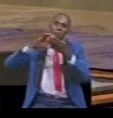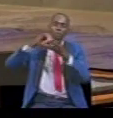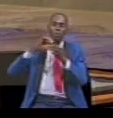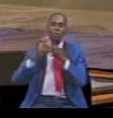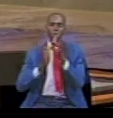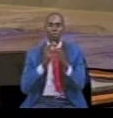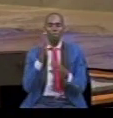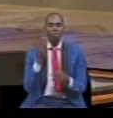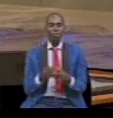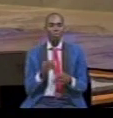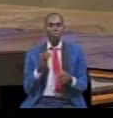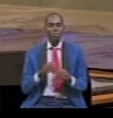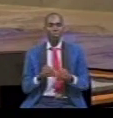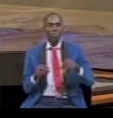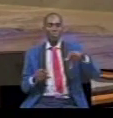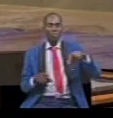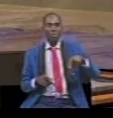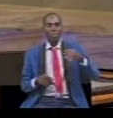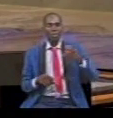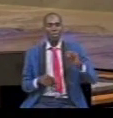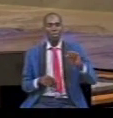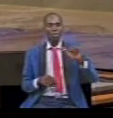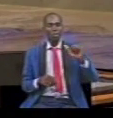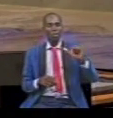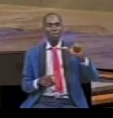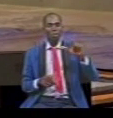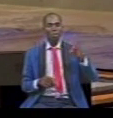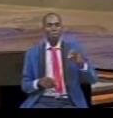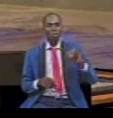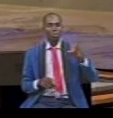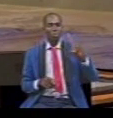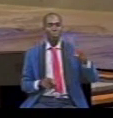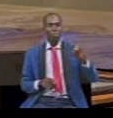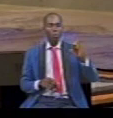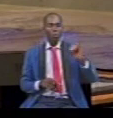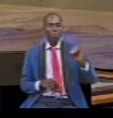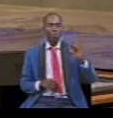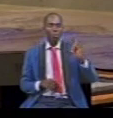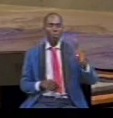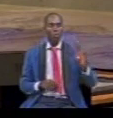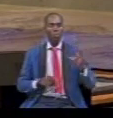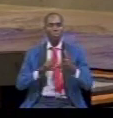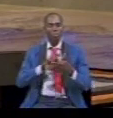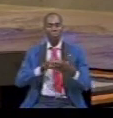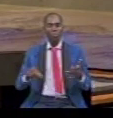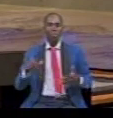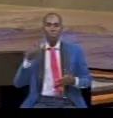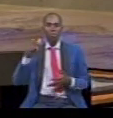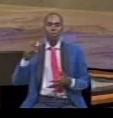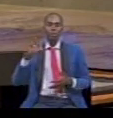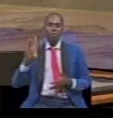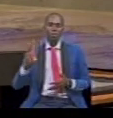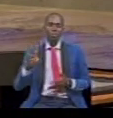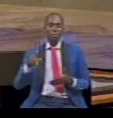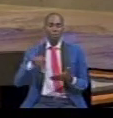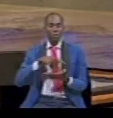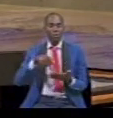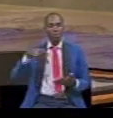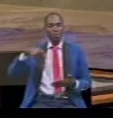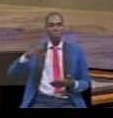Psalm 107. I'm reading from verse 27. Psalm